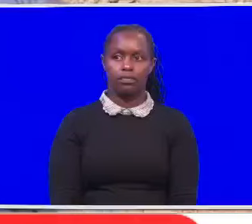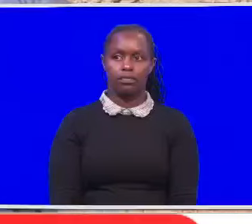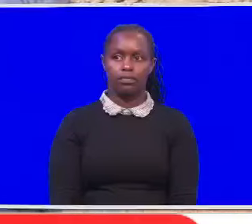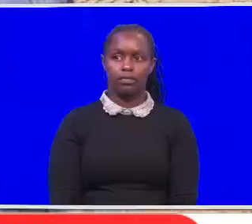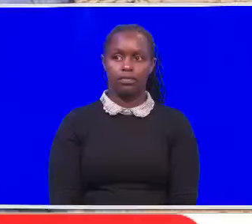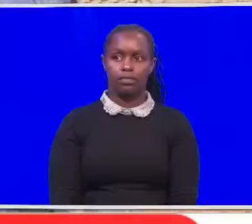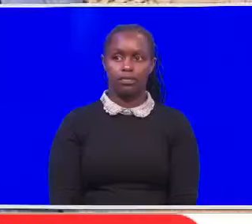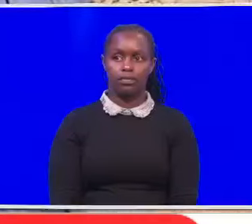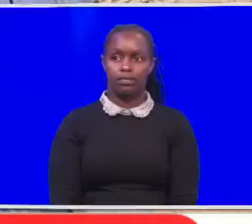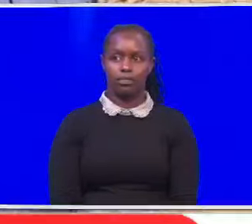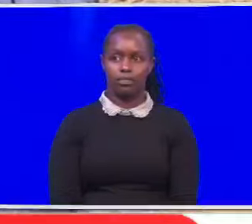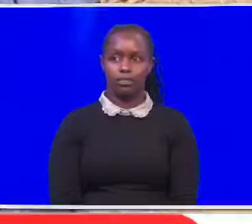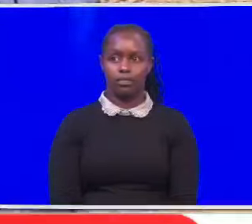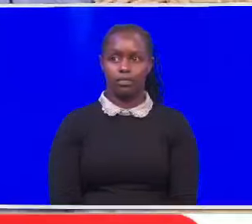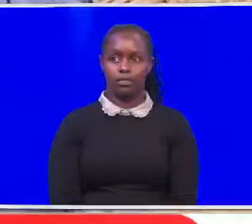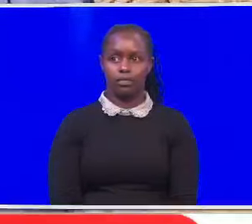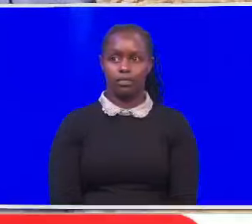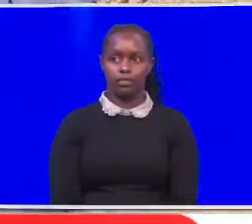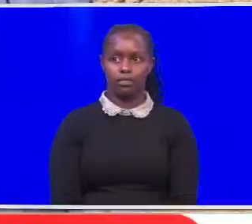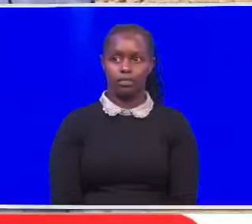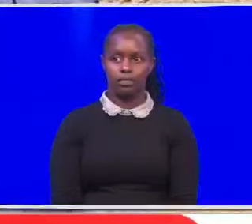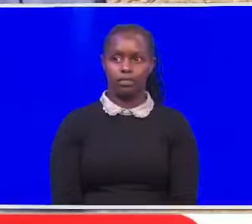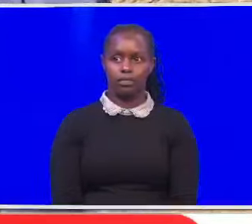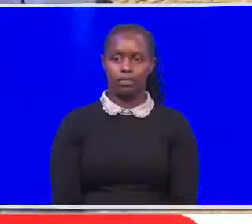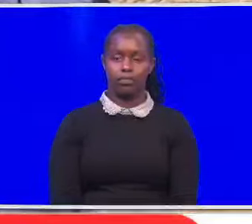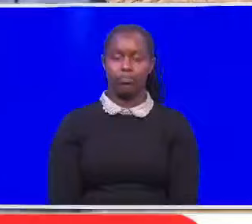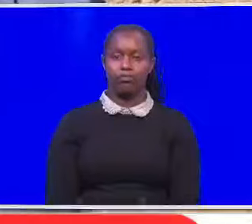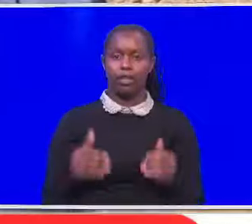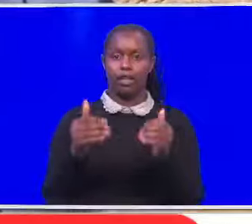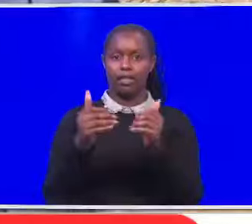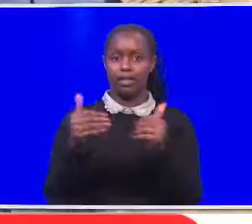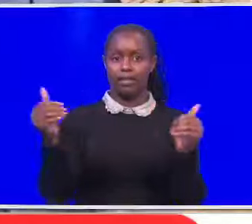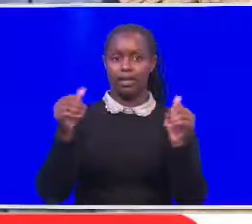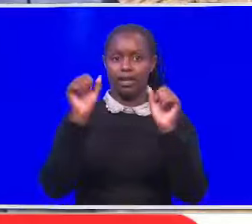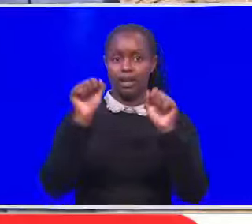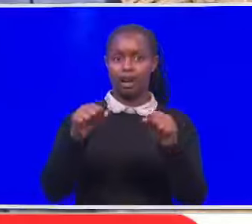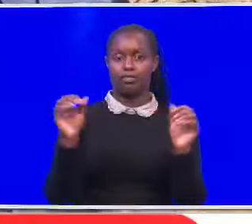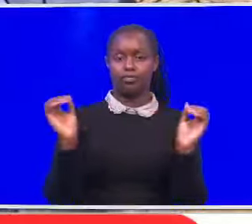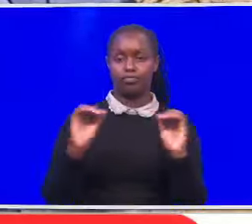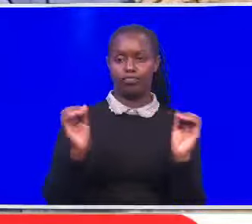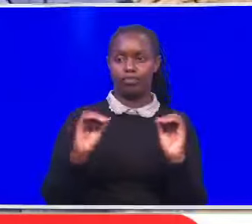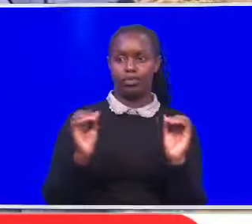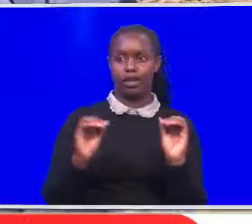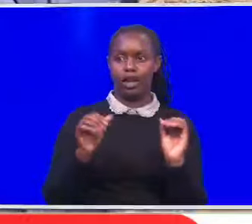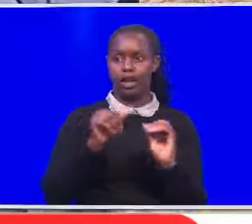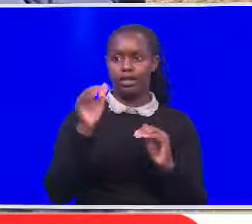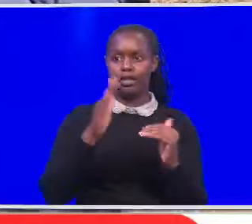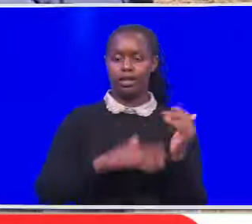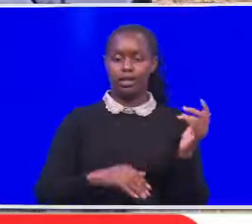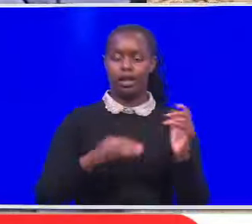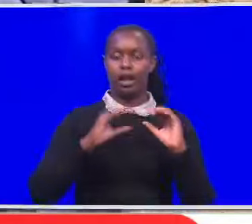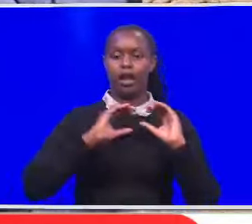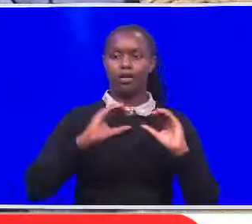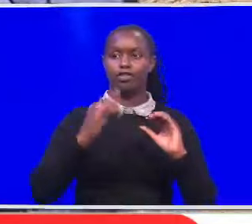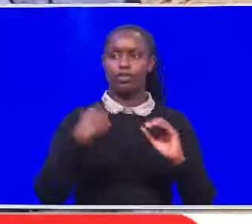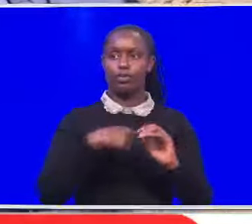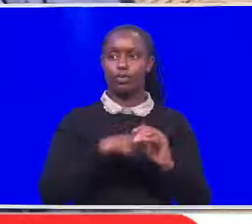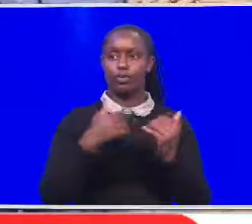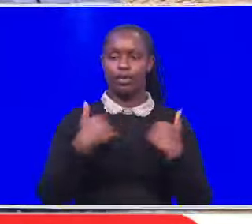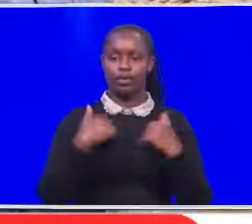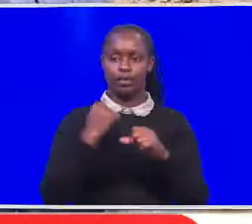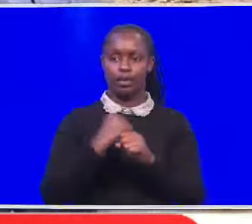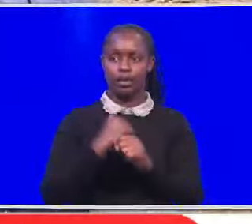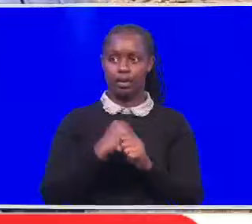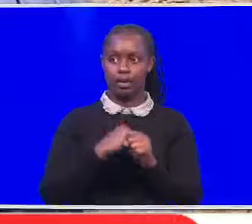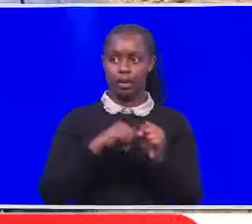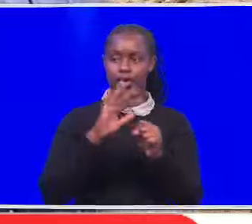Both of them, they were inseparable. They were very close friends. Other than that, as a coach, he has done a fantastic job